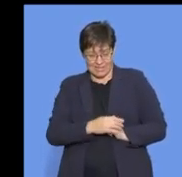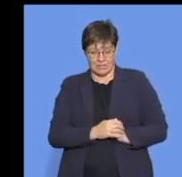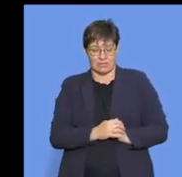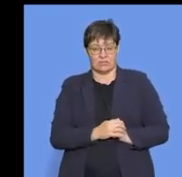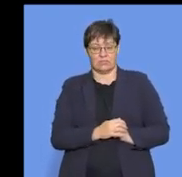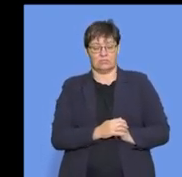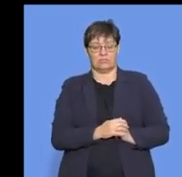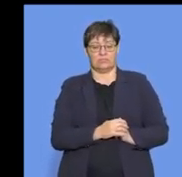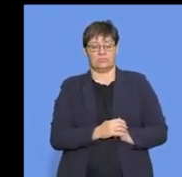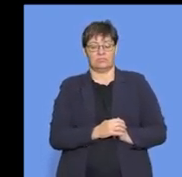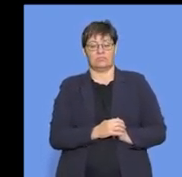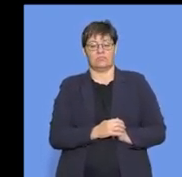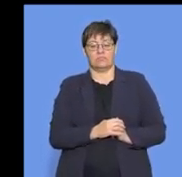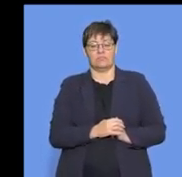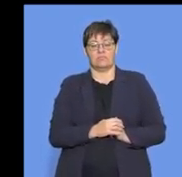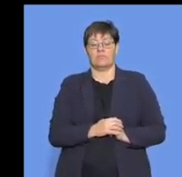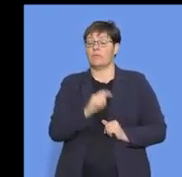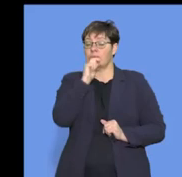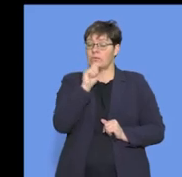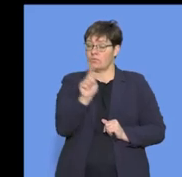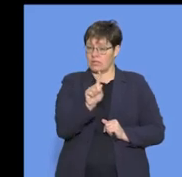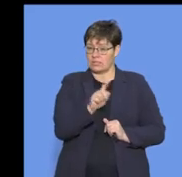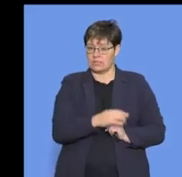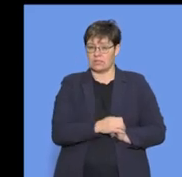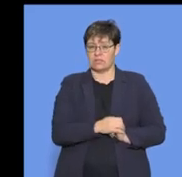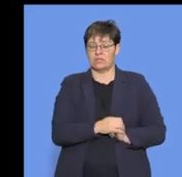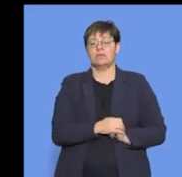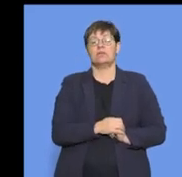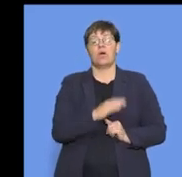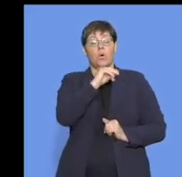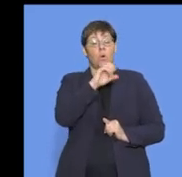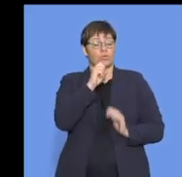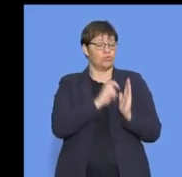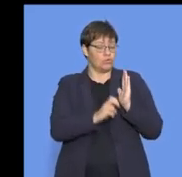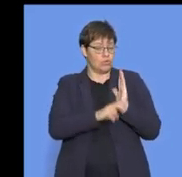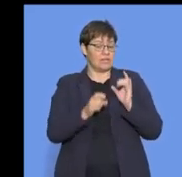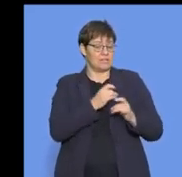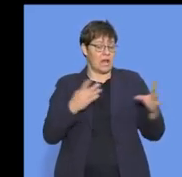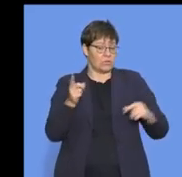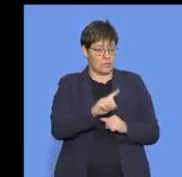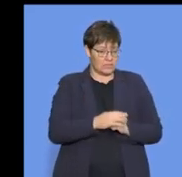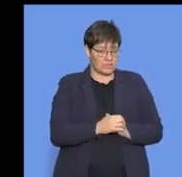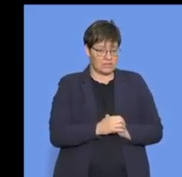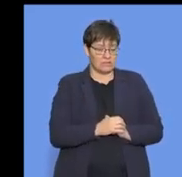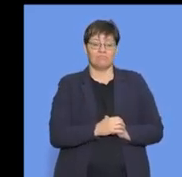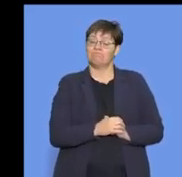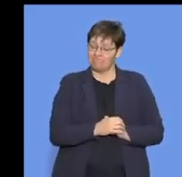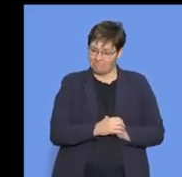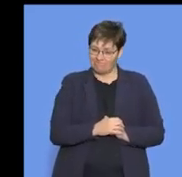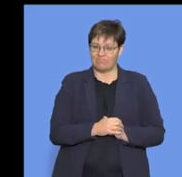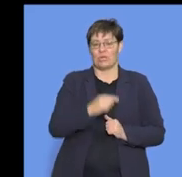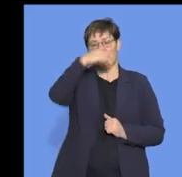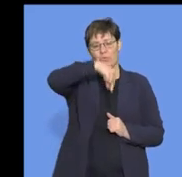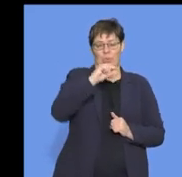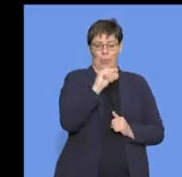what we're looking for. We're looking for angle Q. We're going to use the version of the cos rule that starts off with, you